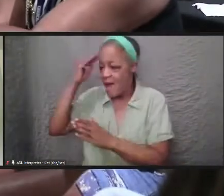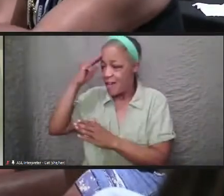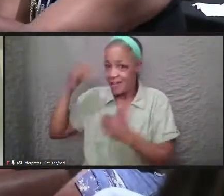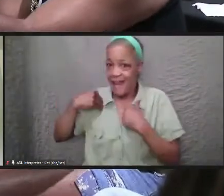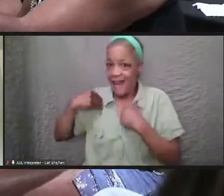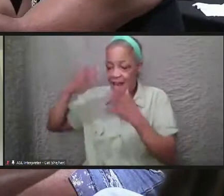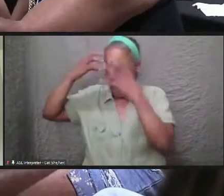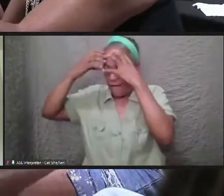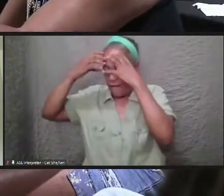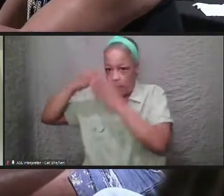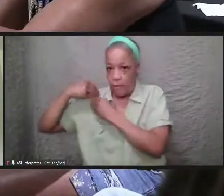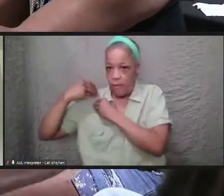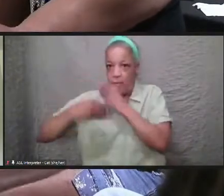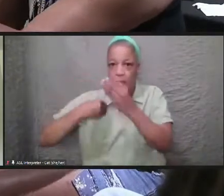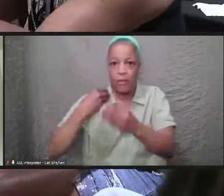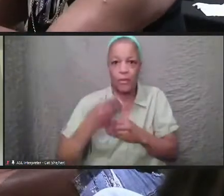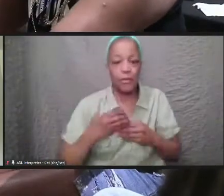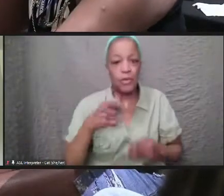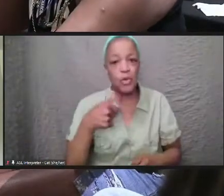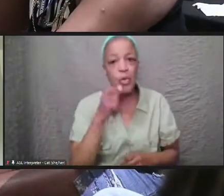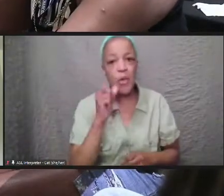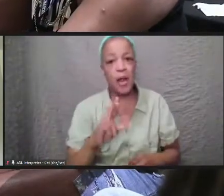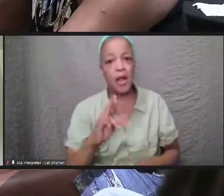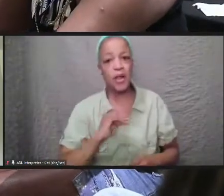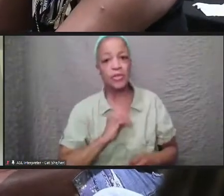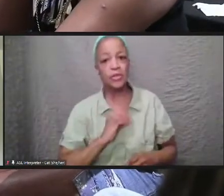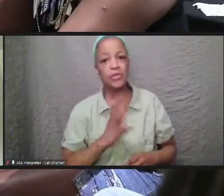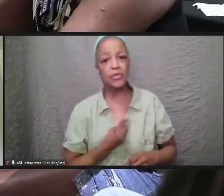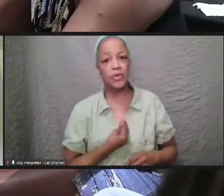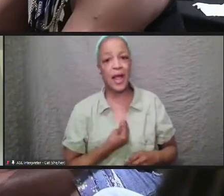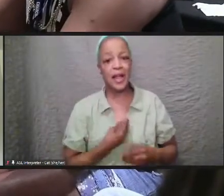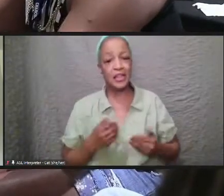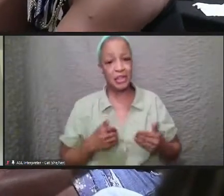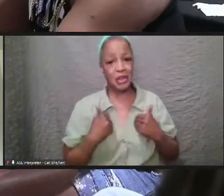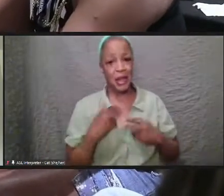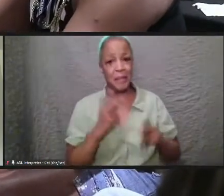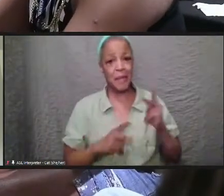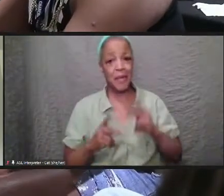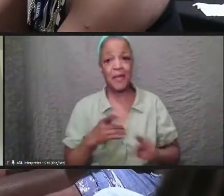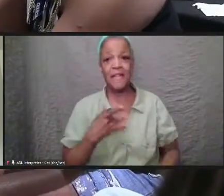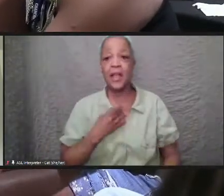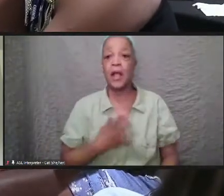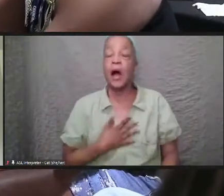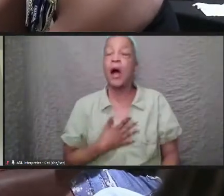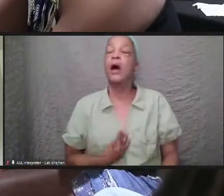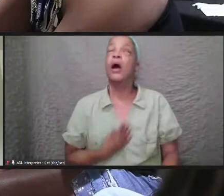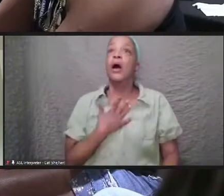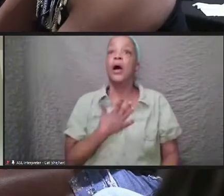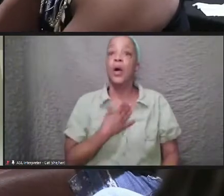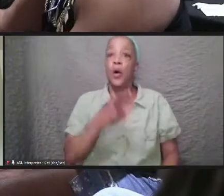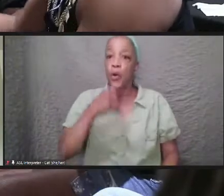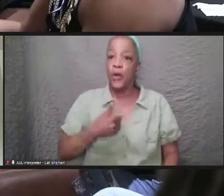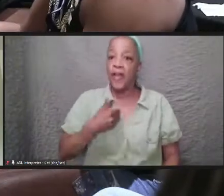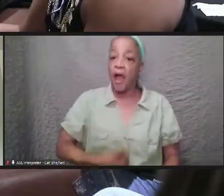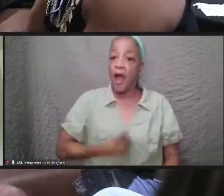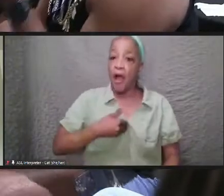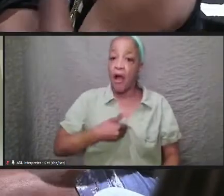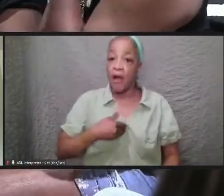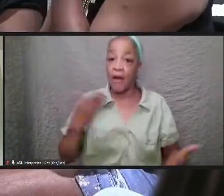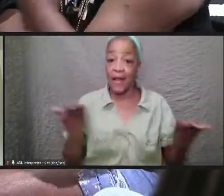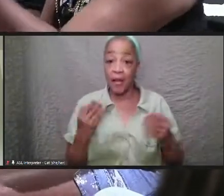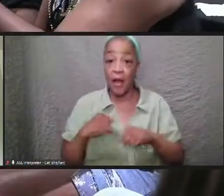queer trans youth coming in and feeling for the first time the sun and sense of like who they are on this